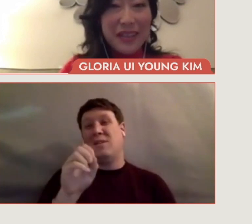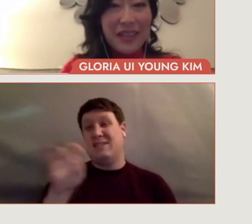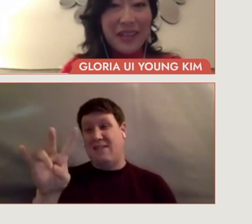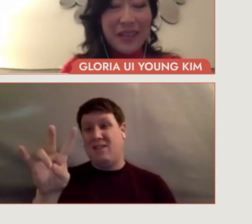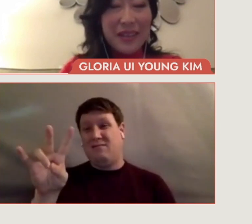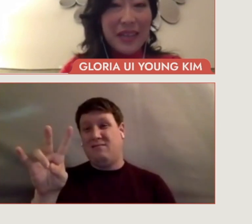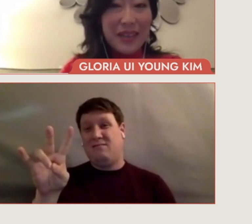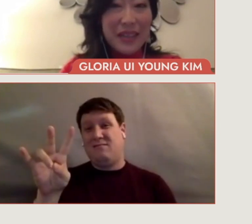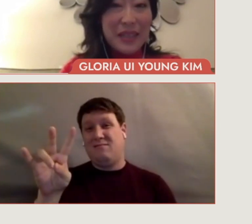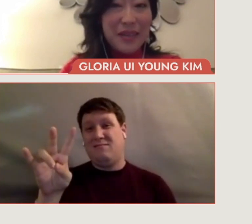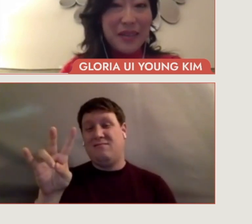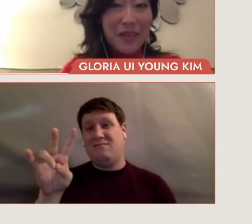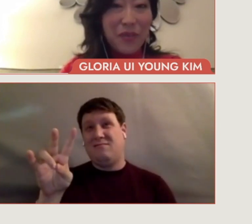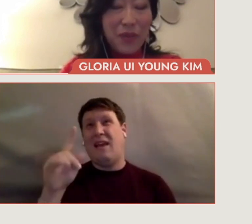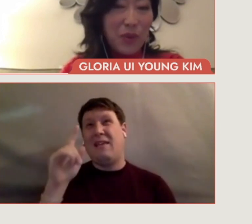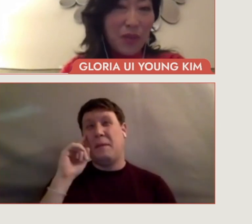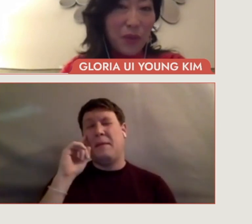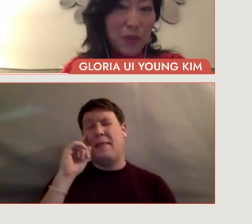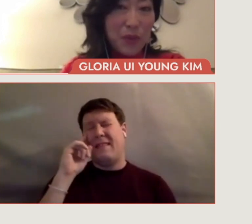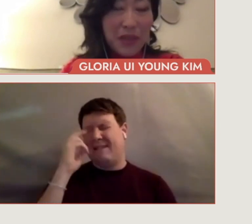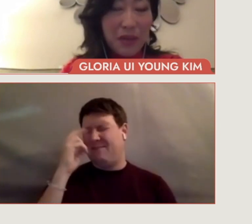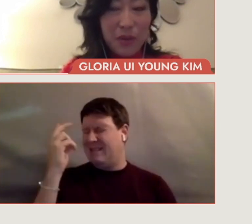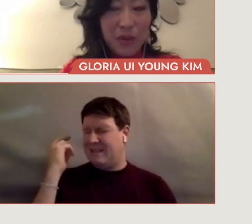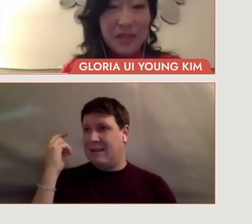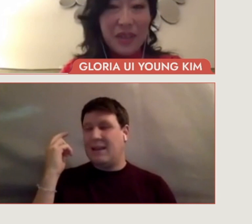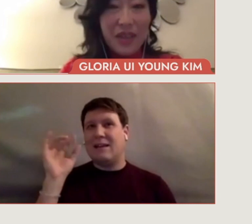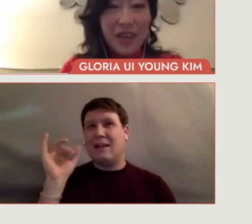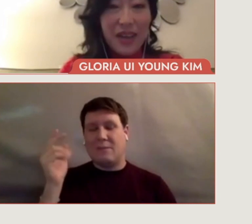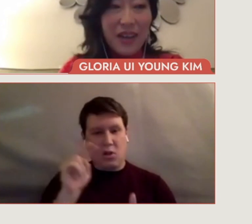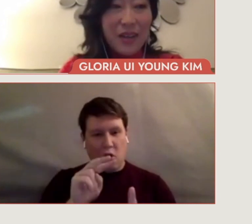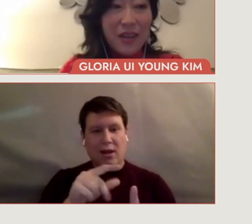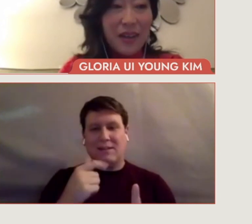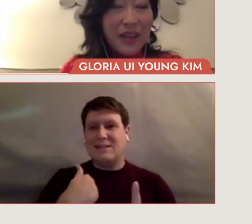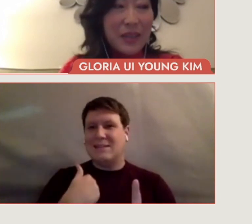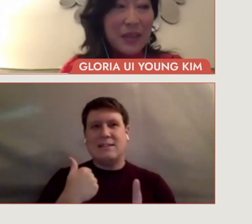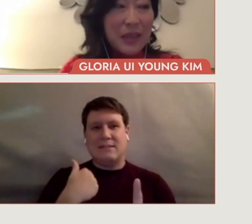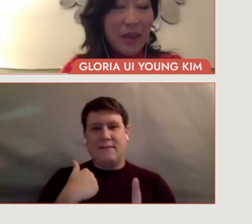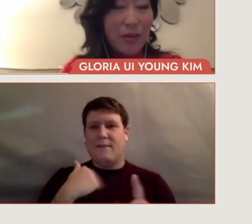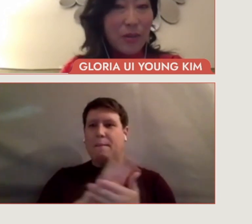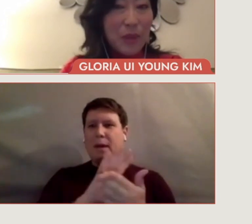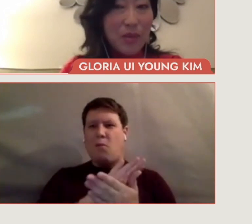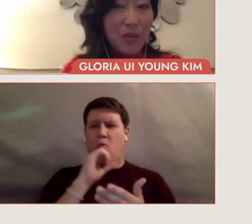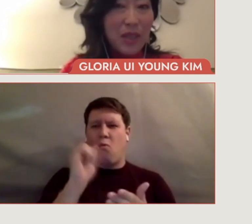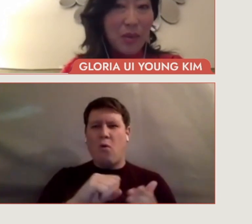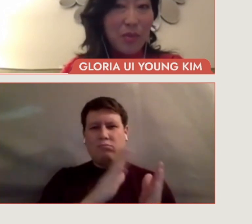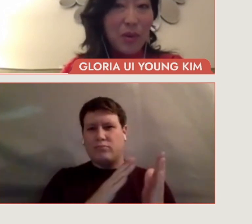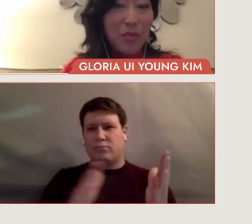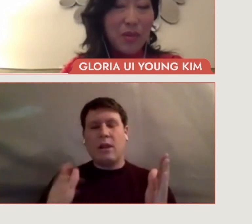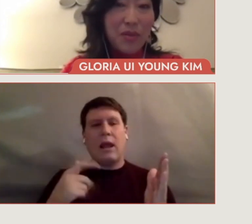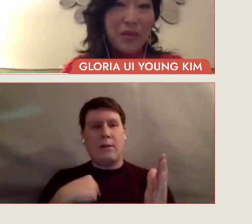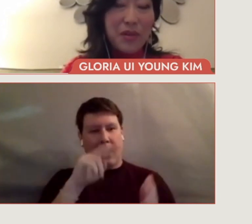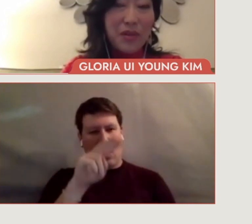Like that's the date that I see on the one of the first ones that I wrote. And I had these characters come to me, Deborah and